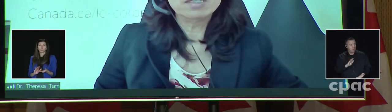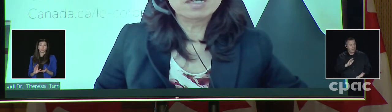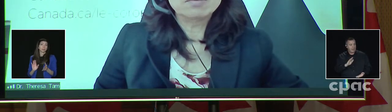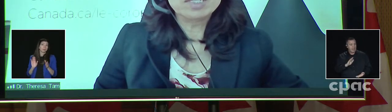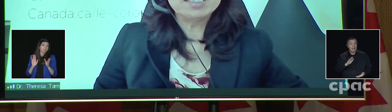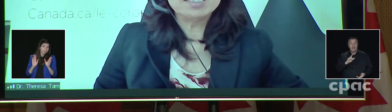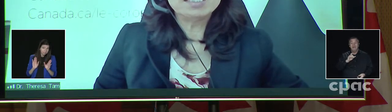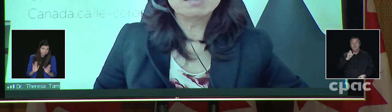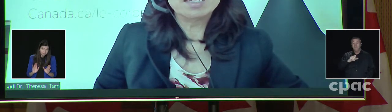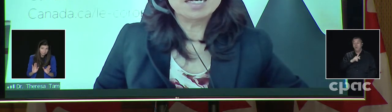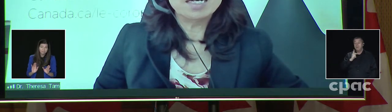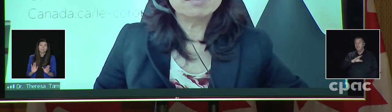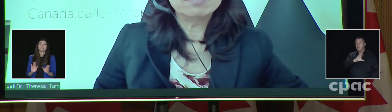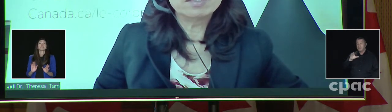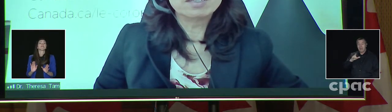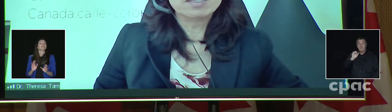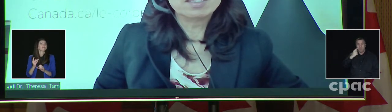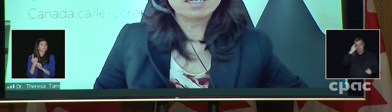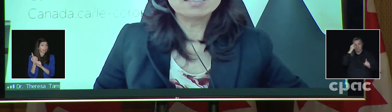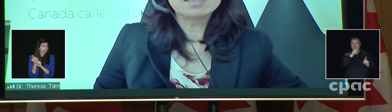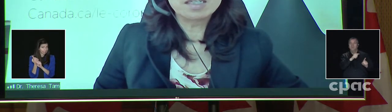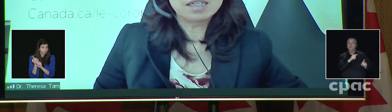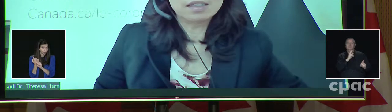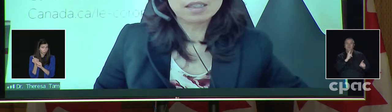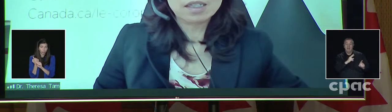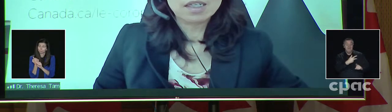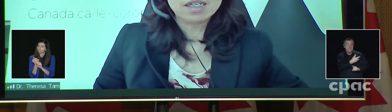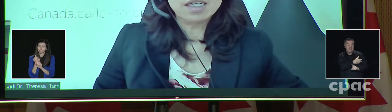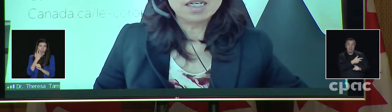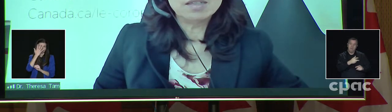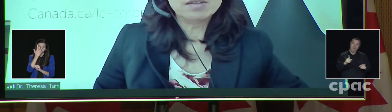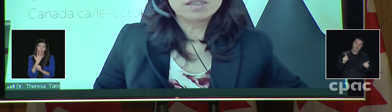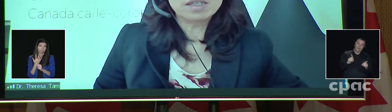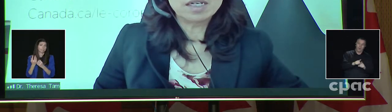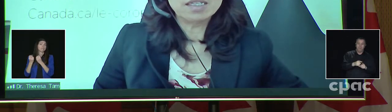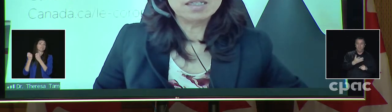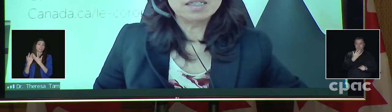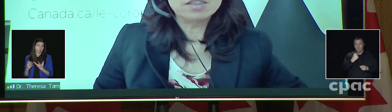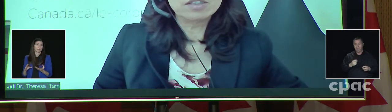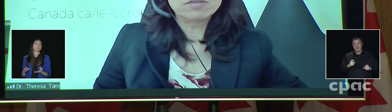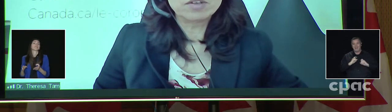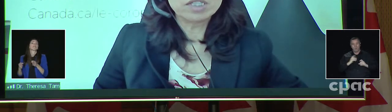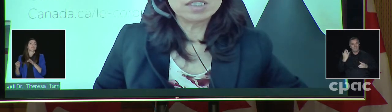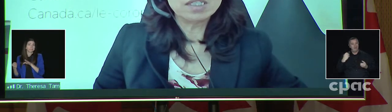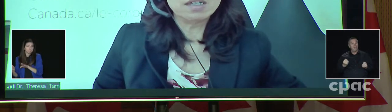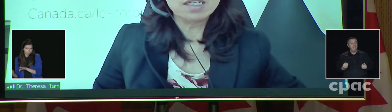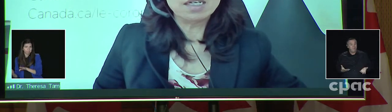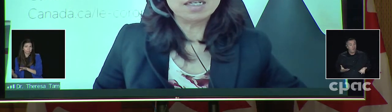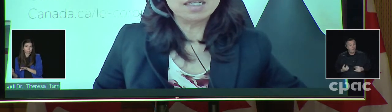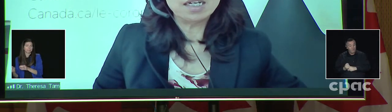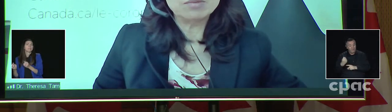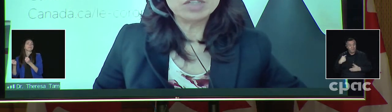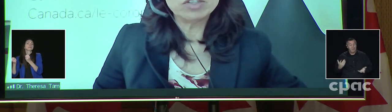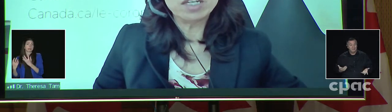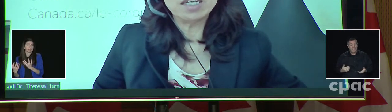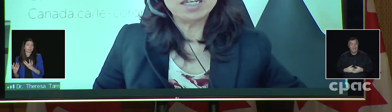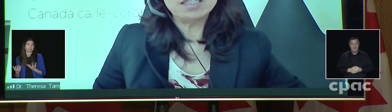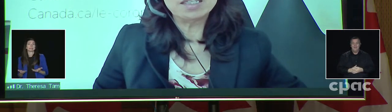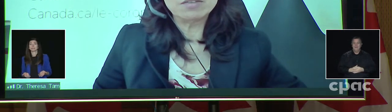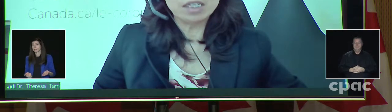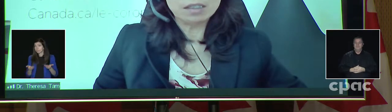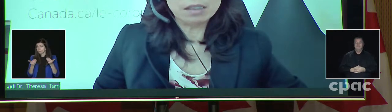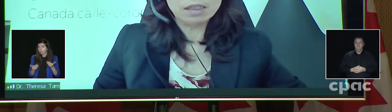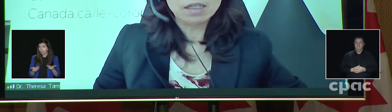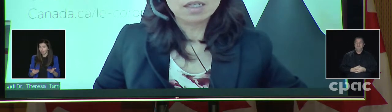gift that we did not have last year. And I think focusing on and how much that